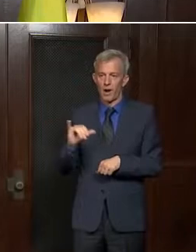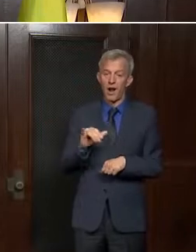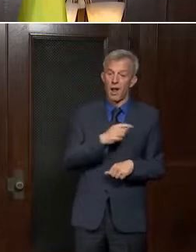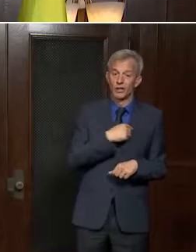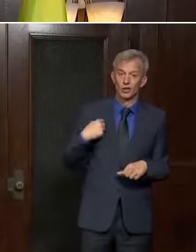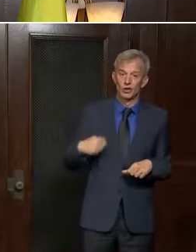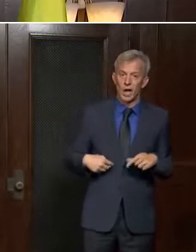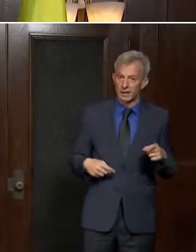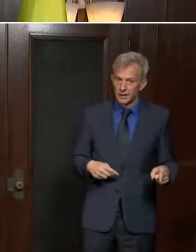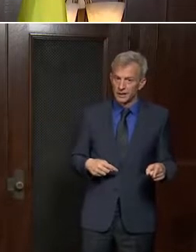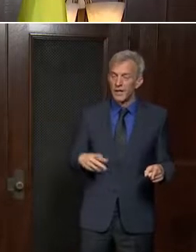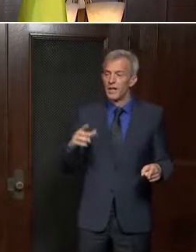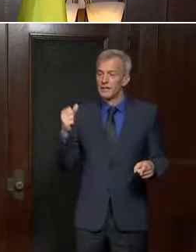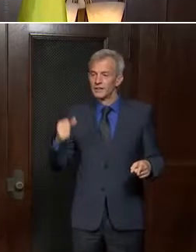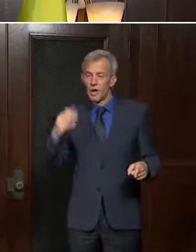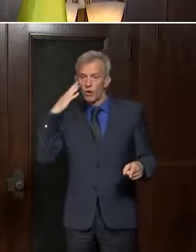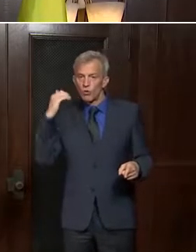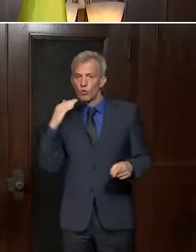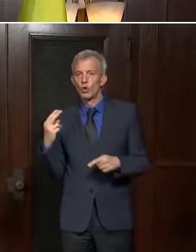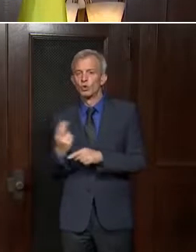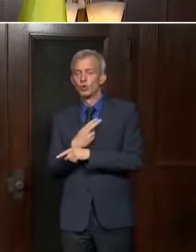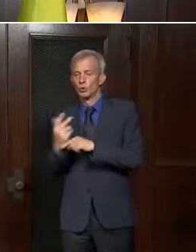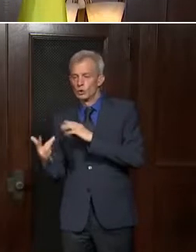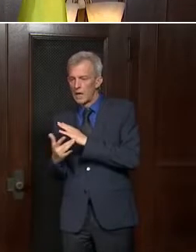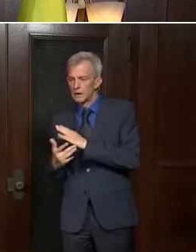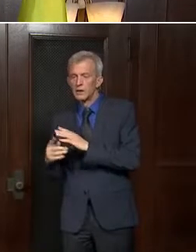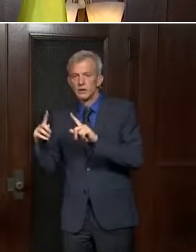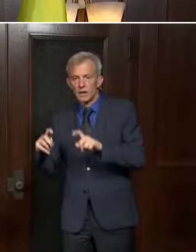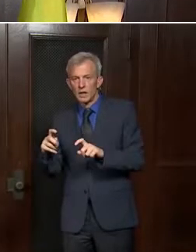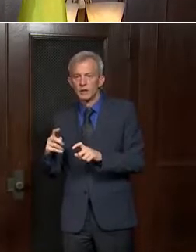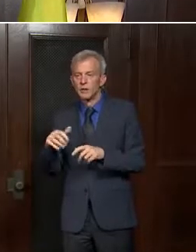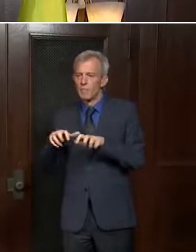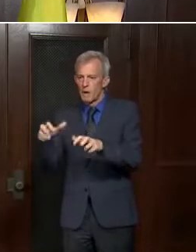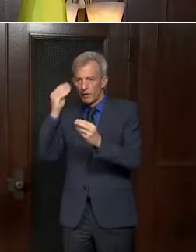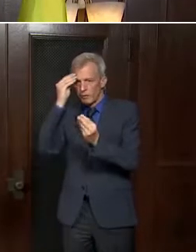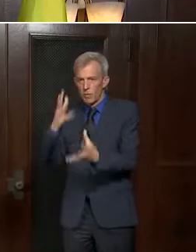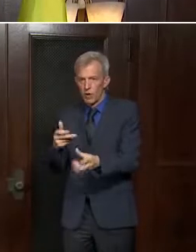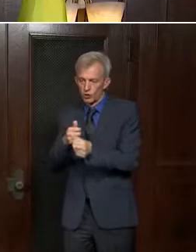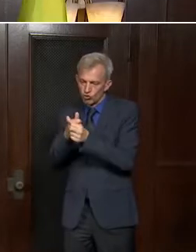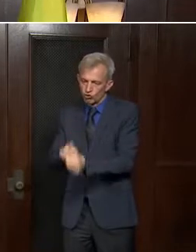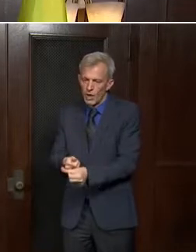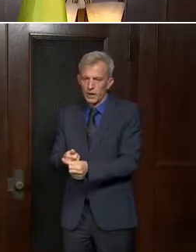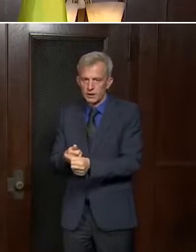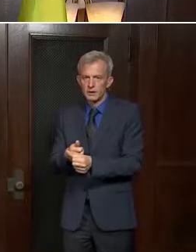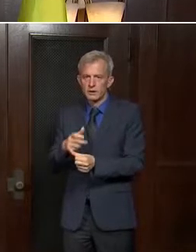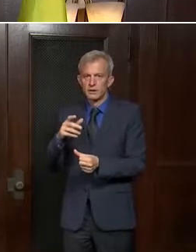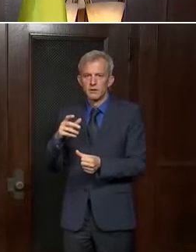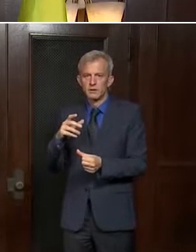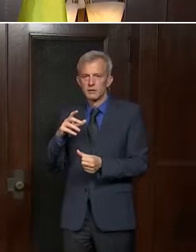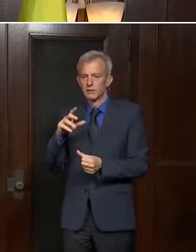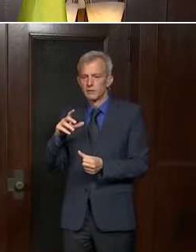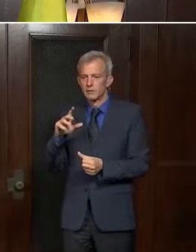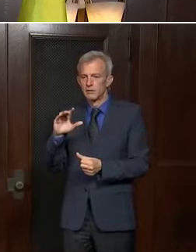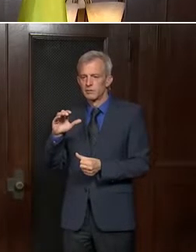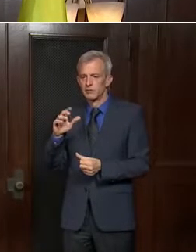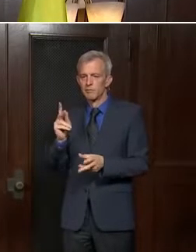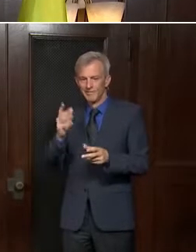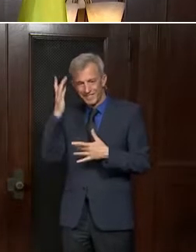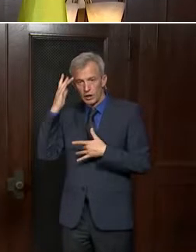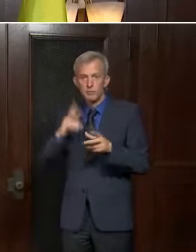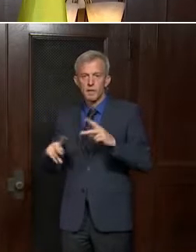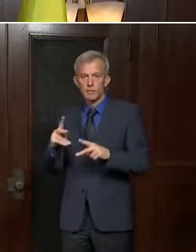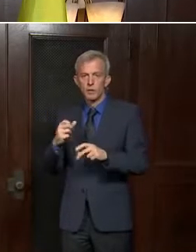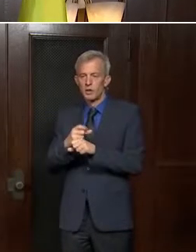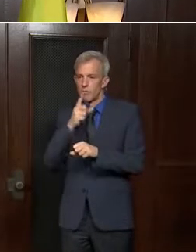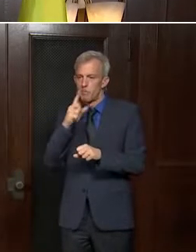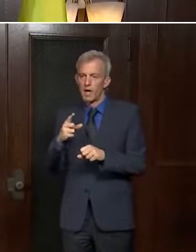Korea has used technology and testing, public information, tracking, and tracing of cases to stem the virus and to keep